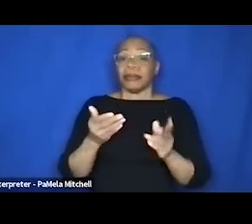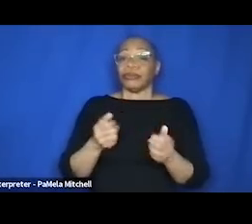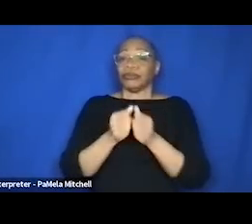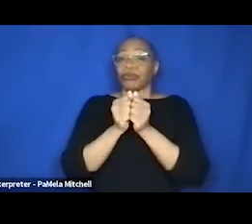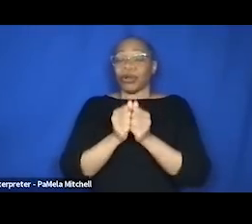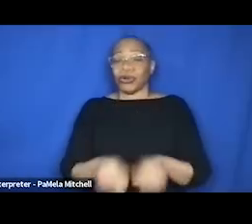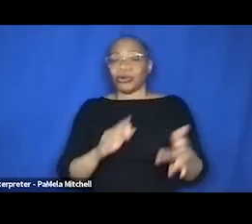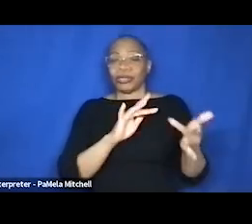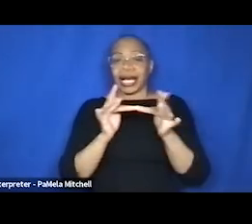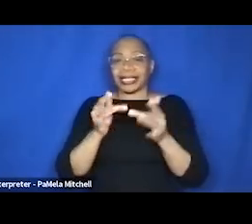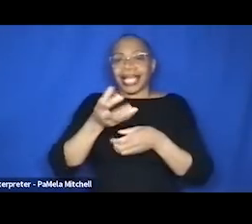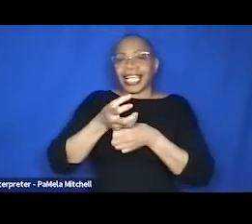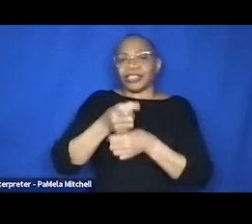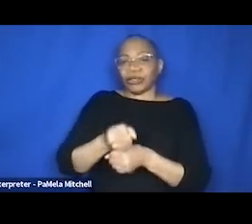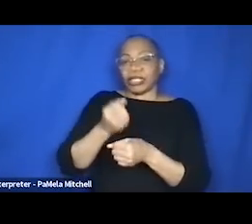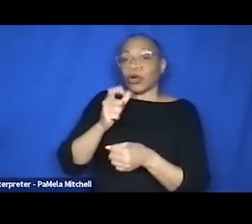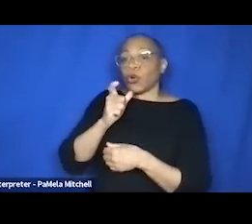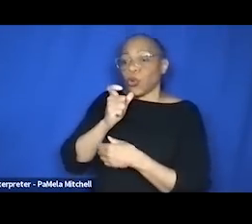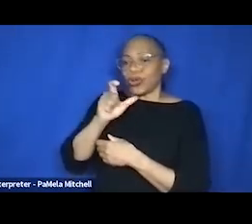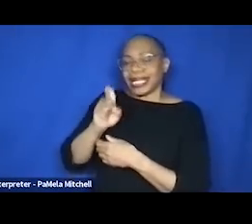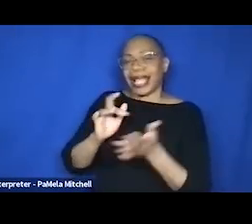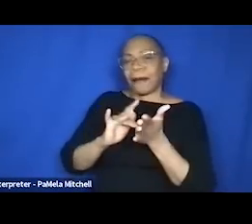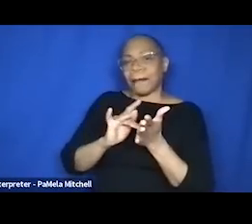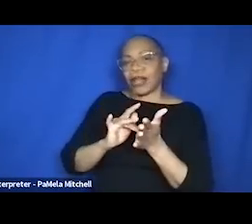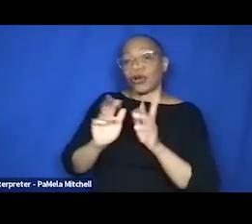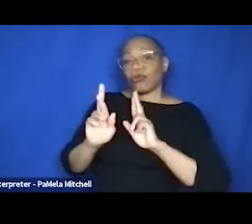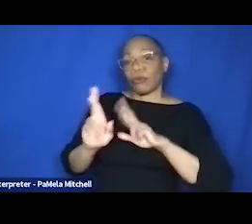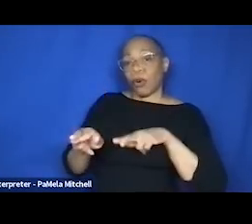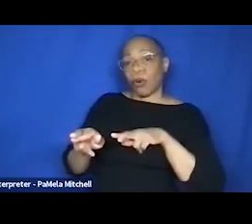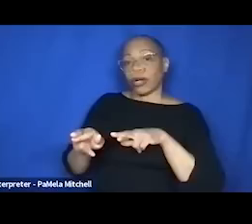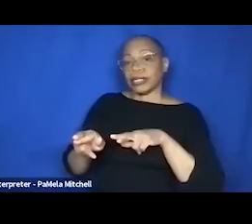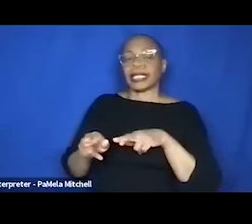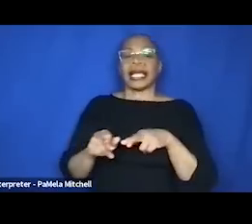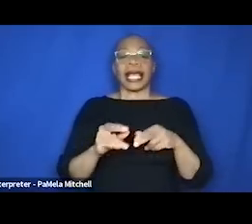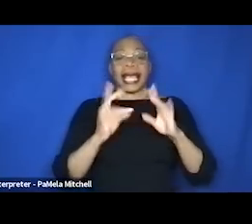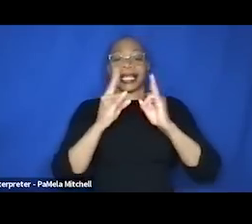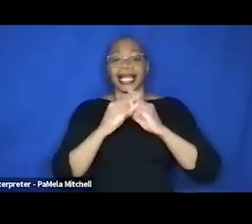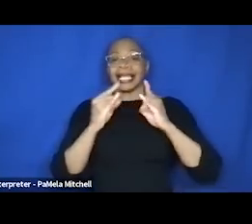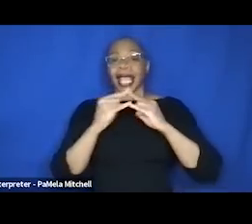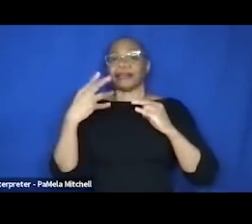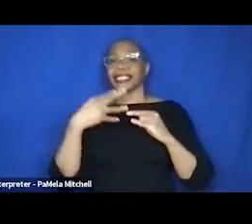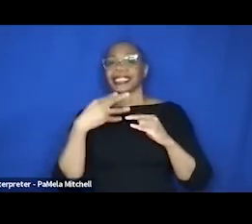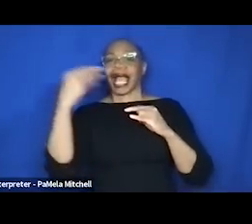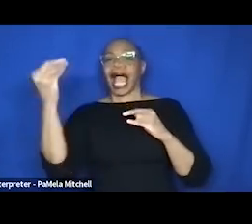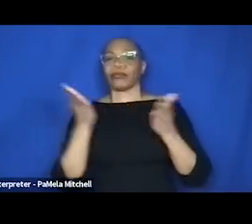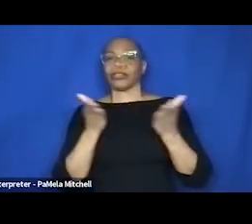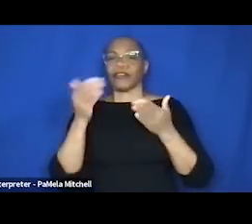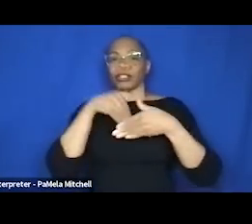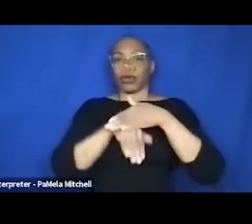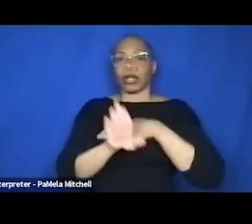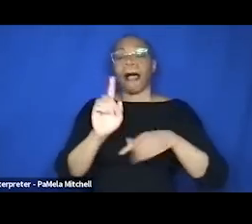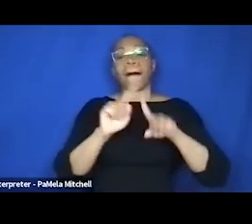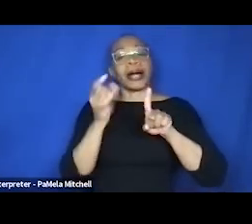care and supports. As we said, a lot of times in encampments, there are outreach services that are coming in. When people are being swept and